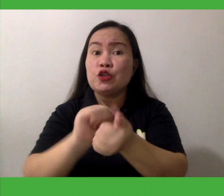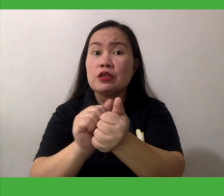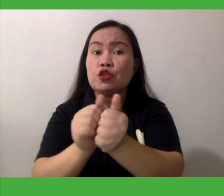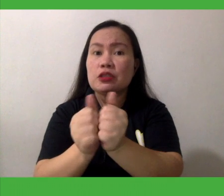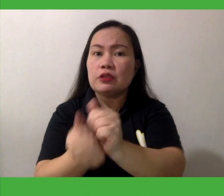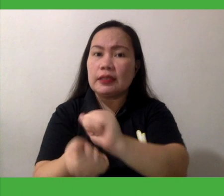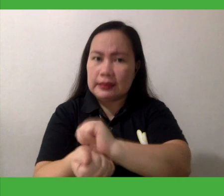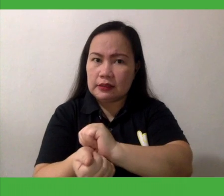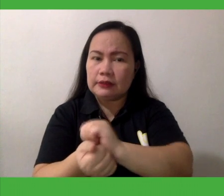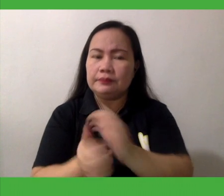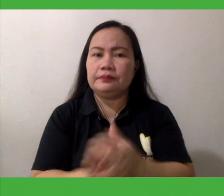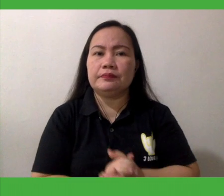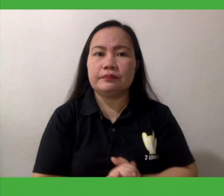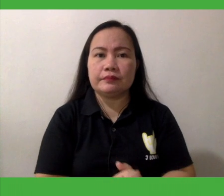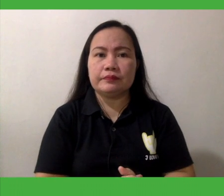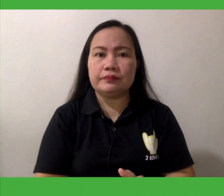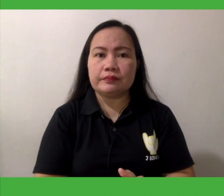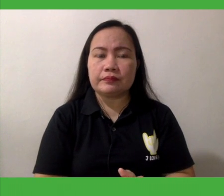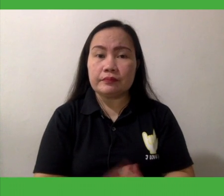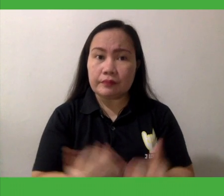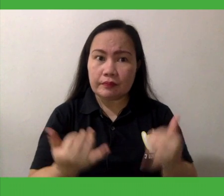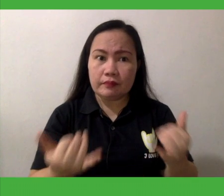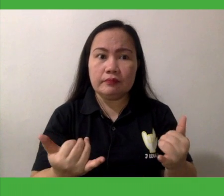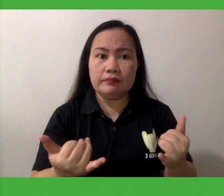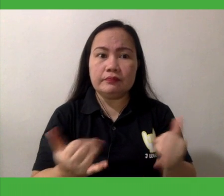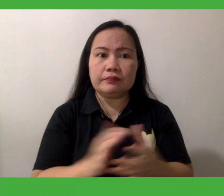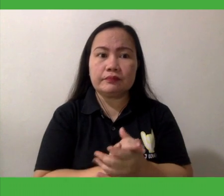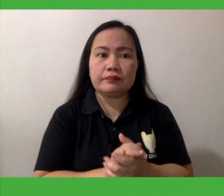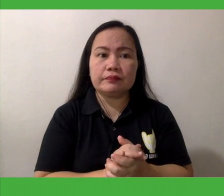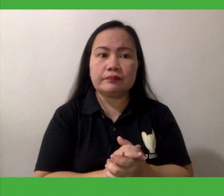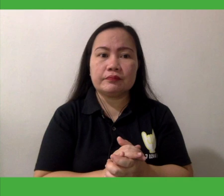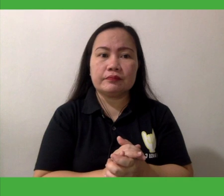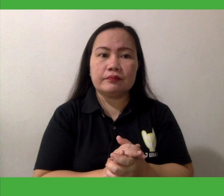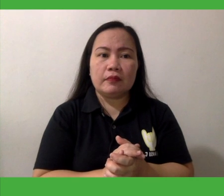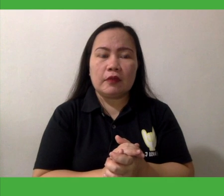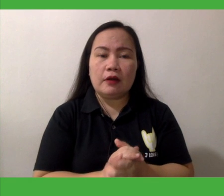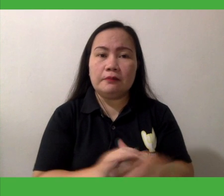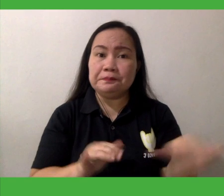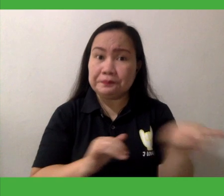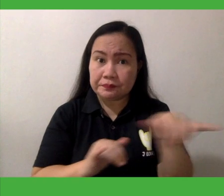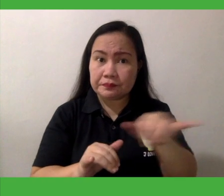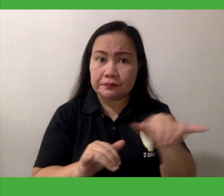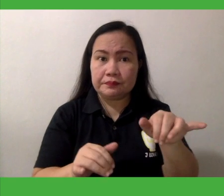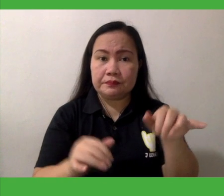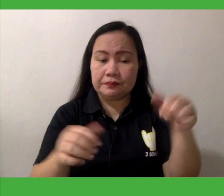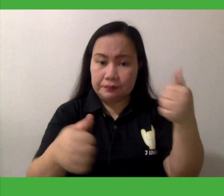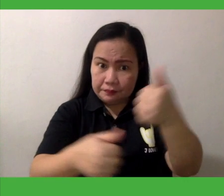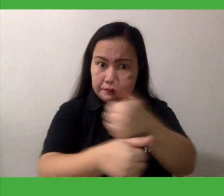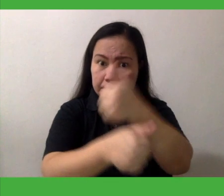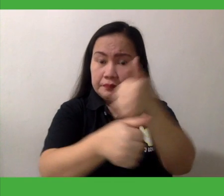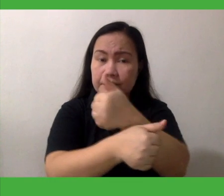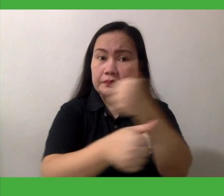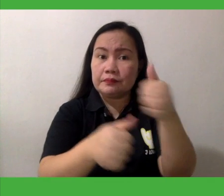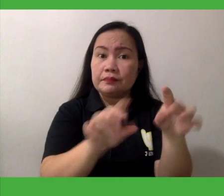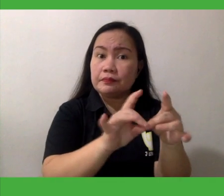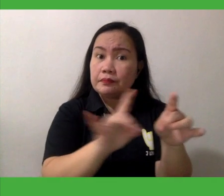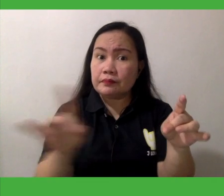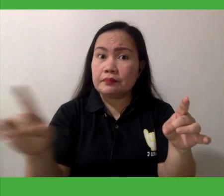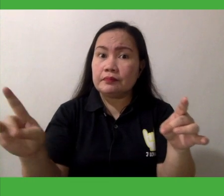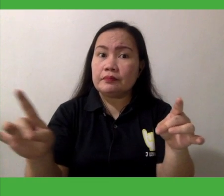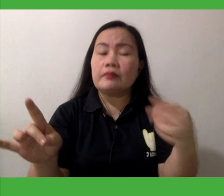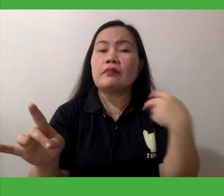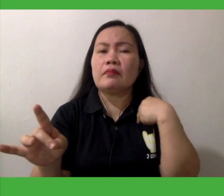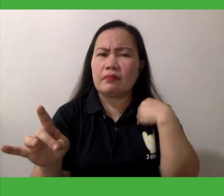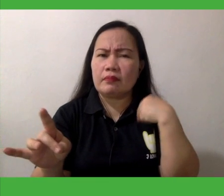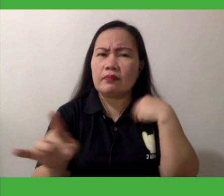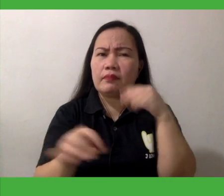nagbabago siya. Pabago-bago. Okay? Now, so just like in algebraic expressions, meron din